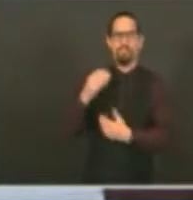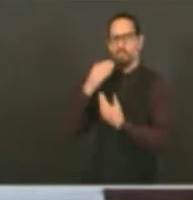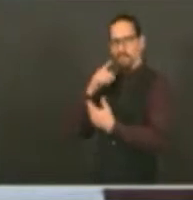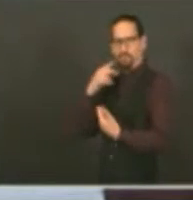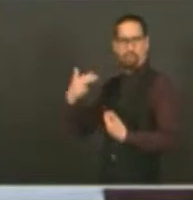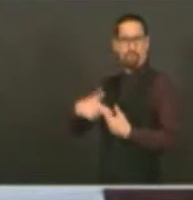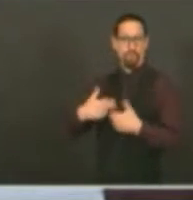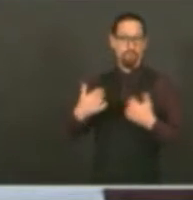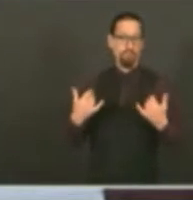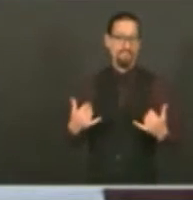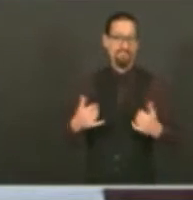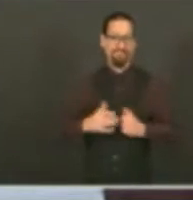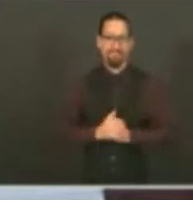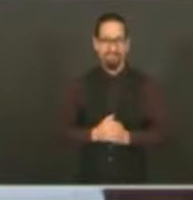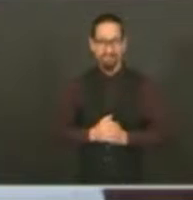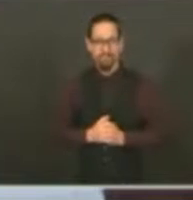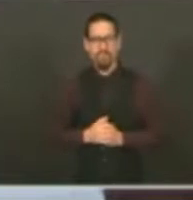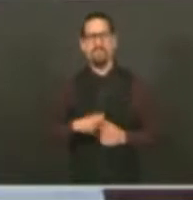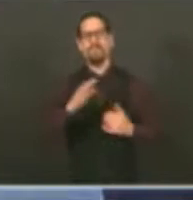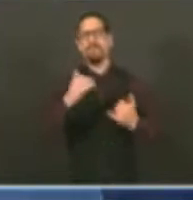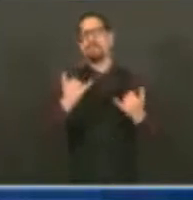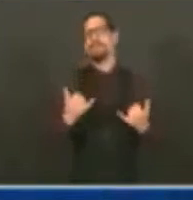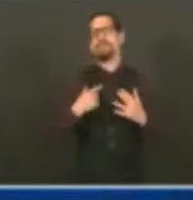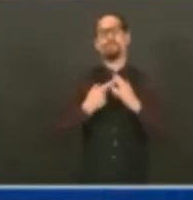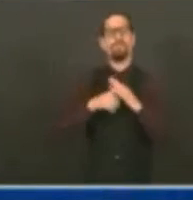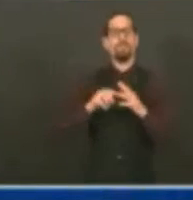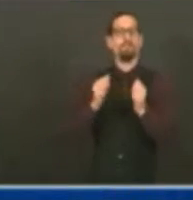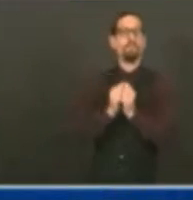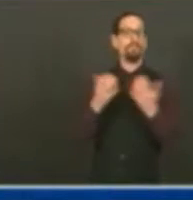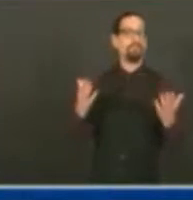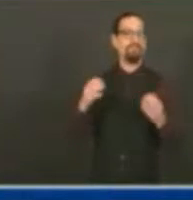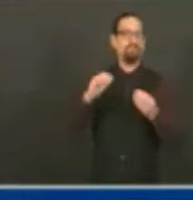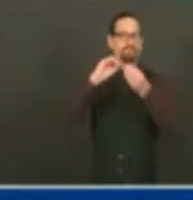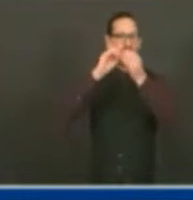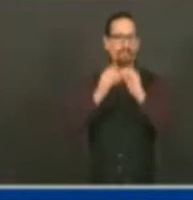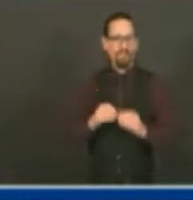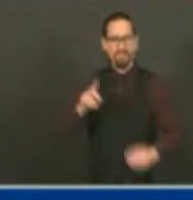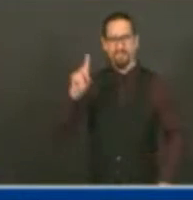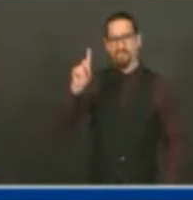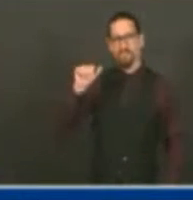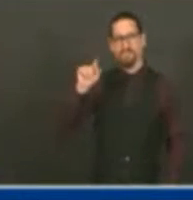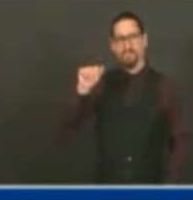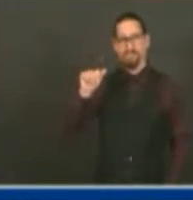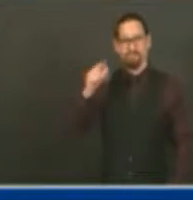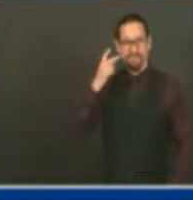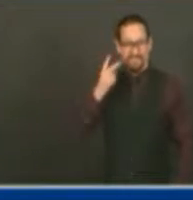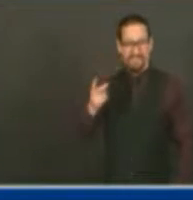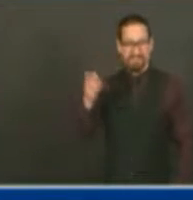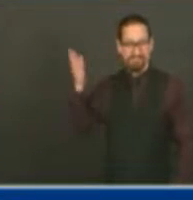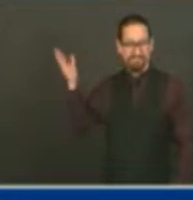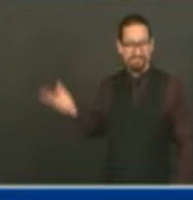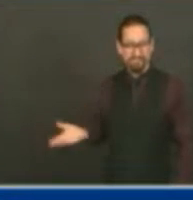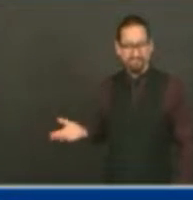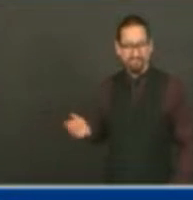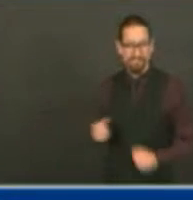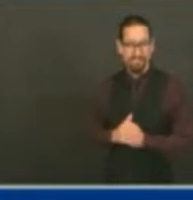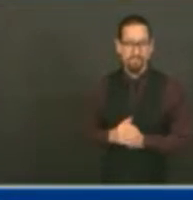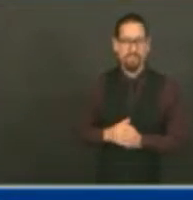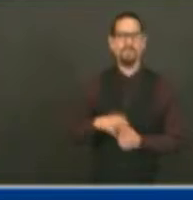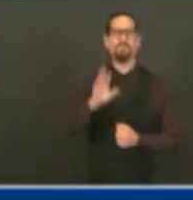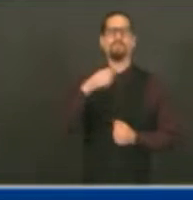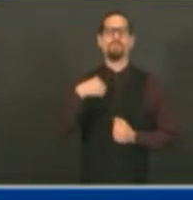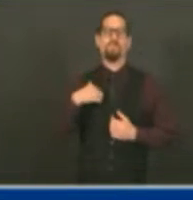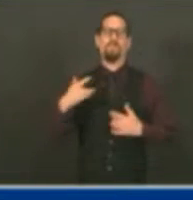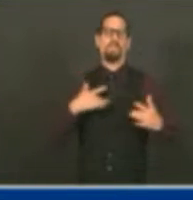Okay, so we'll begin, as I always do, with the data, and it continues to be a sobering picture. I'm not going to sugarcoat this. It's